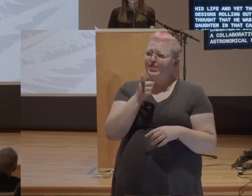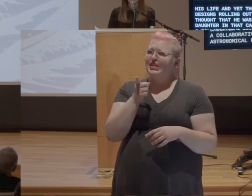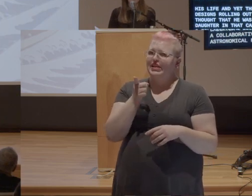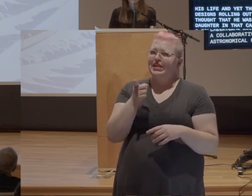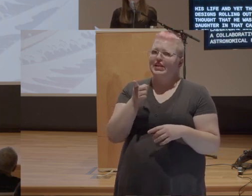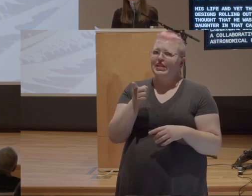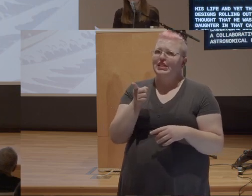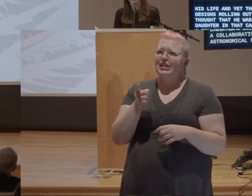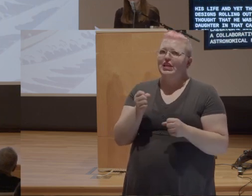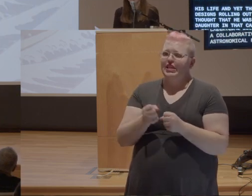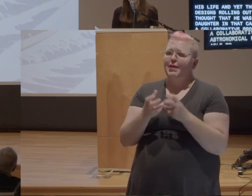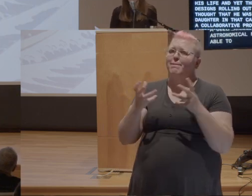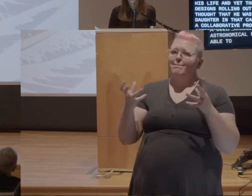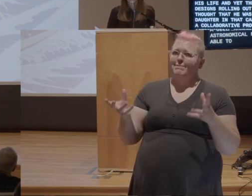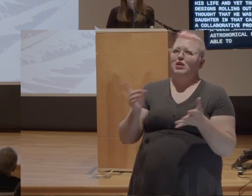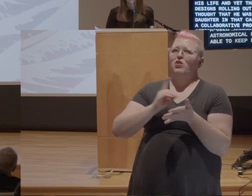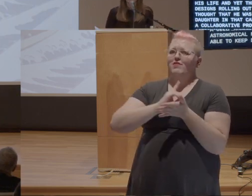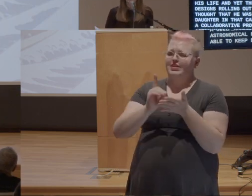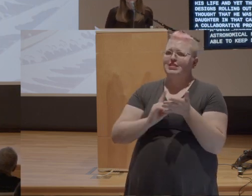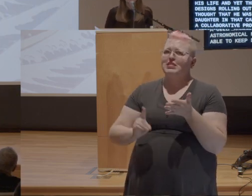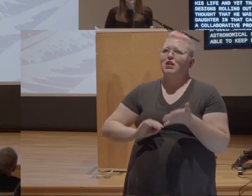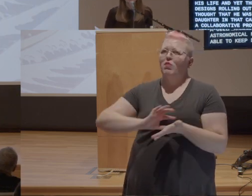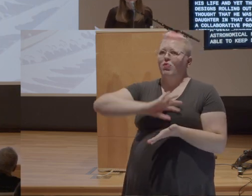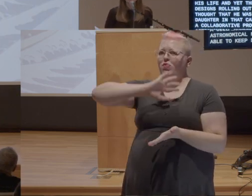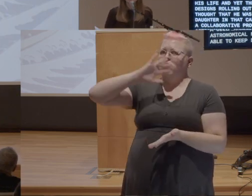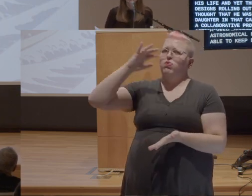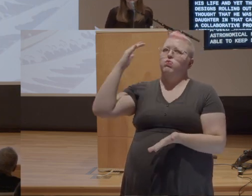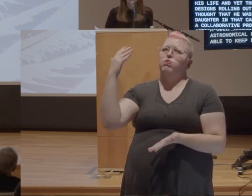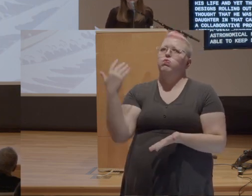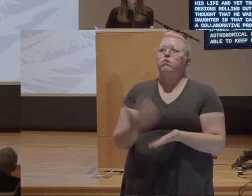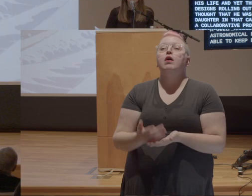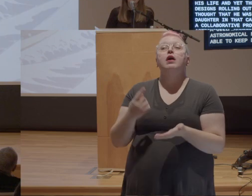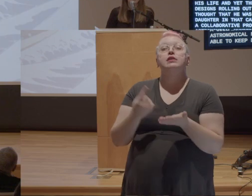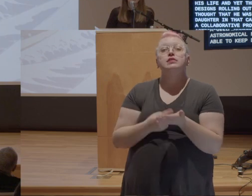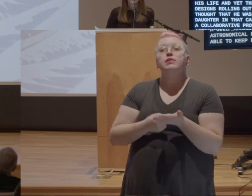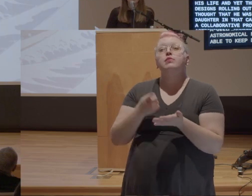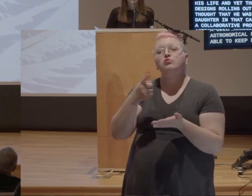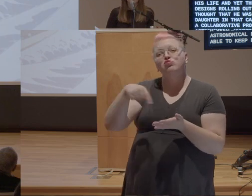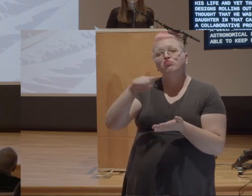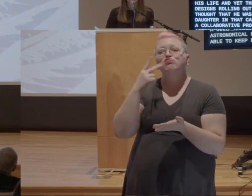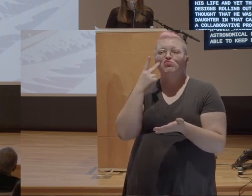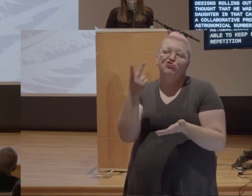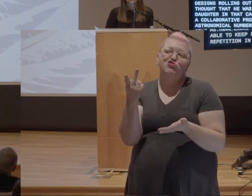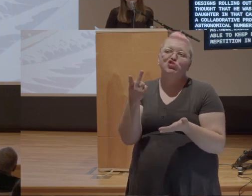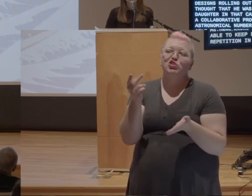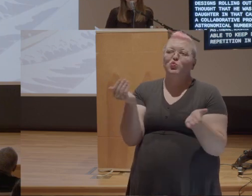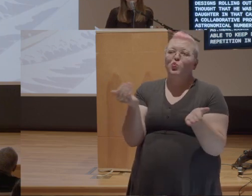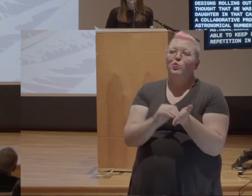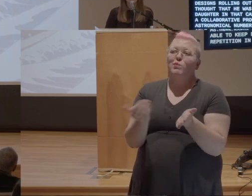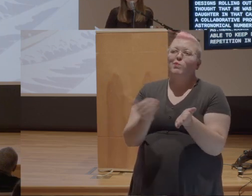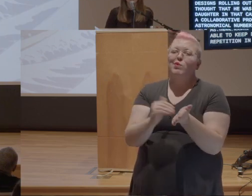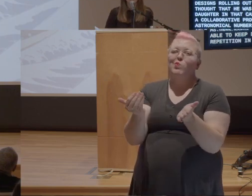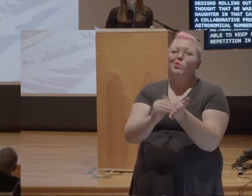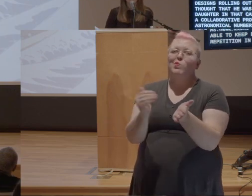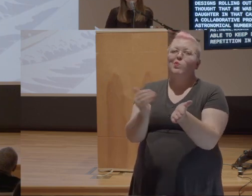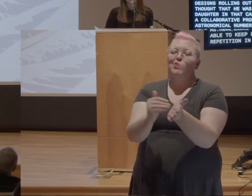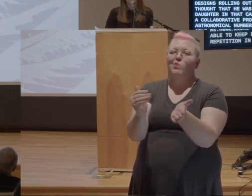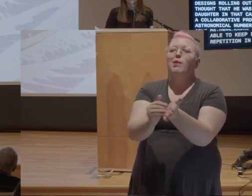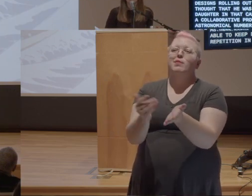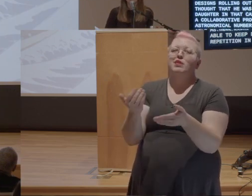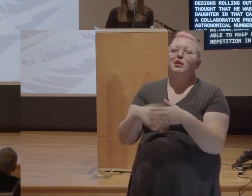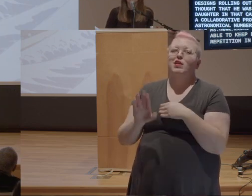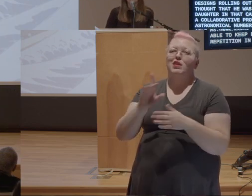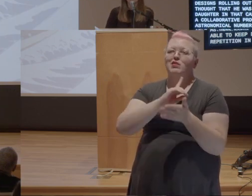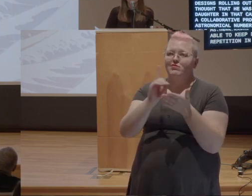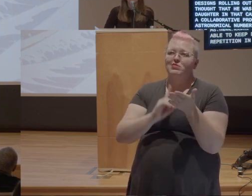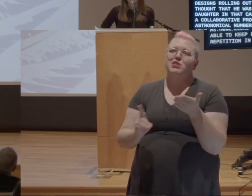that they were able to keep doing. And sometimes you do see repetition in their designs. In some of